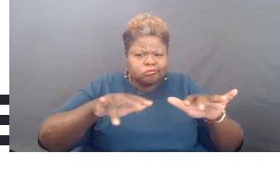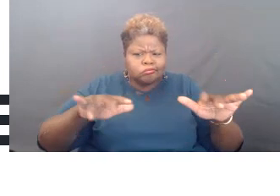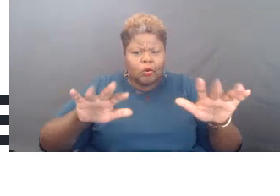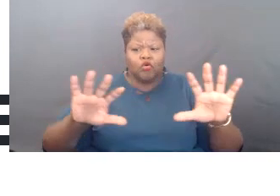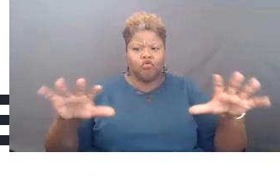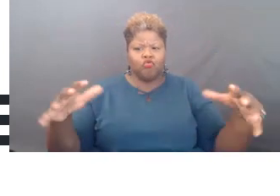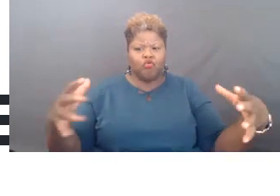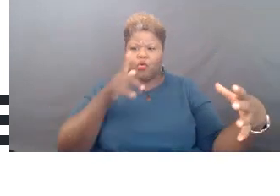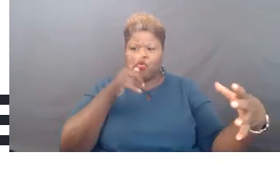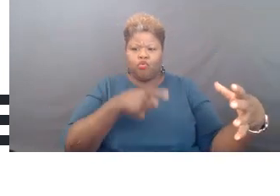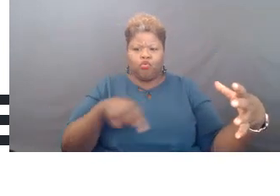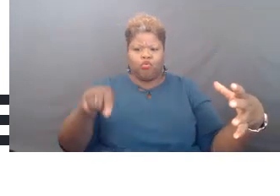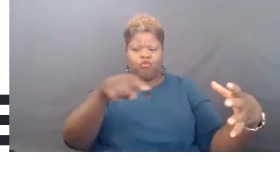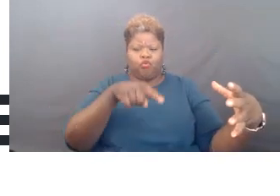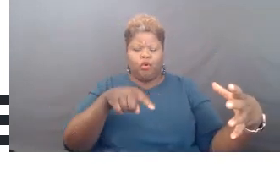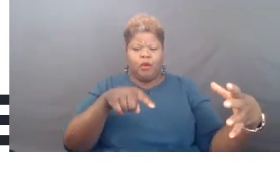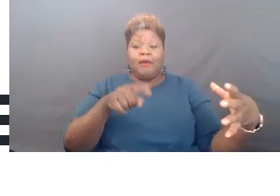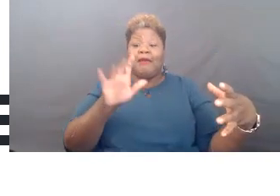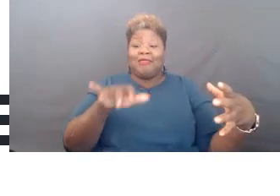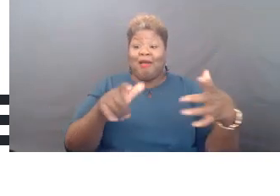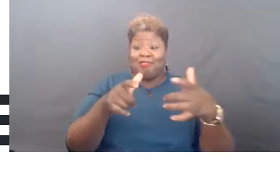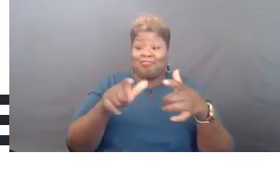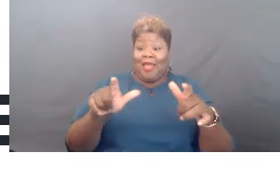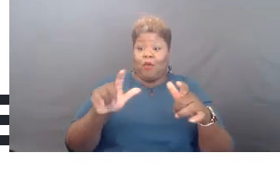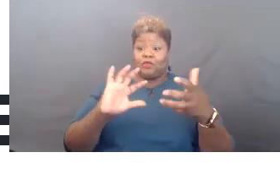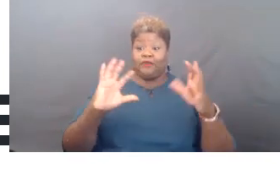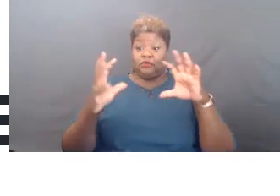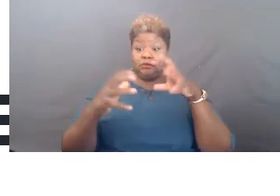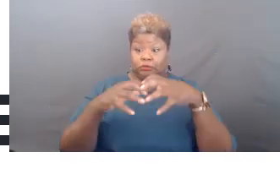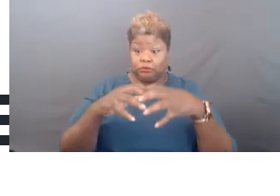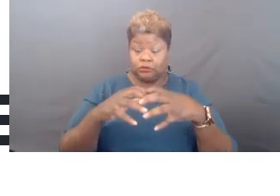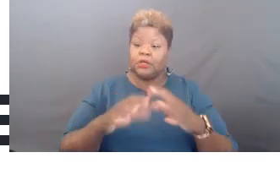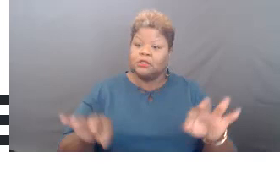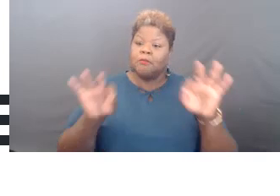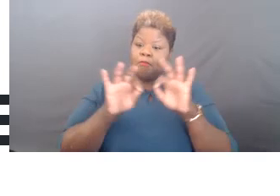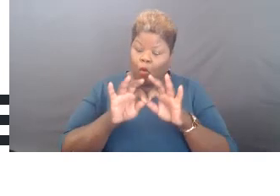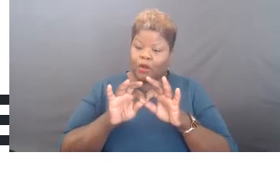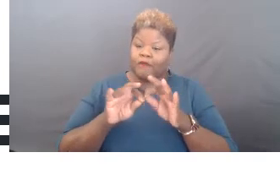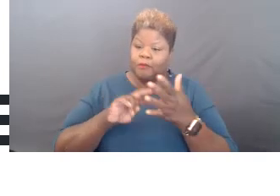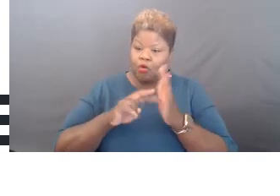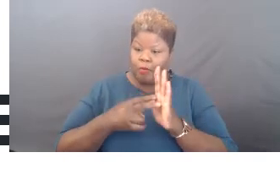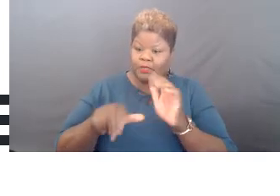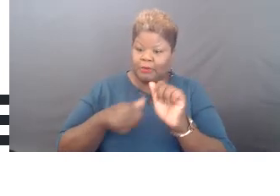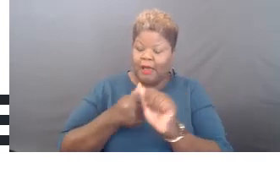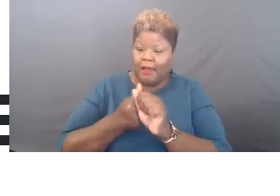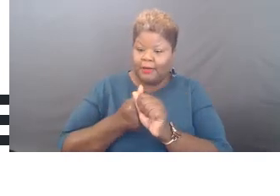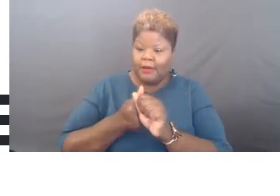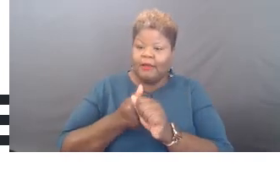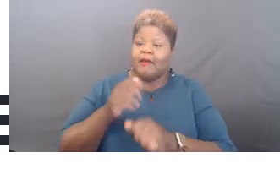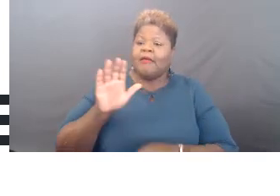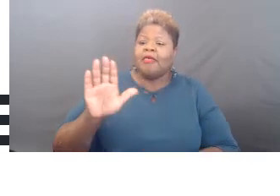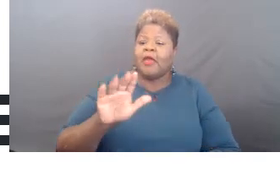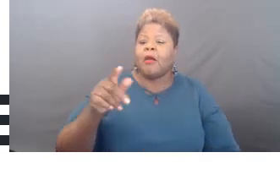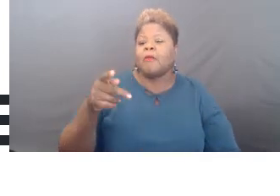with. Understanding the language of intersectionality is just as important as understanding the intention behind it. Affirm people's pronouns,